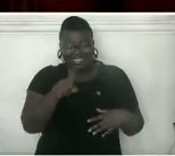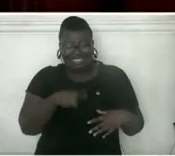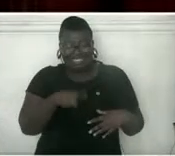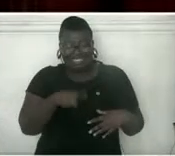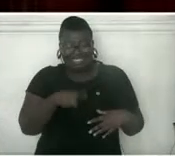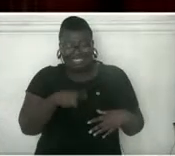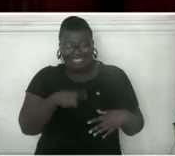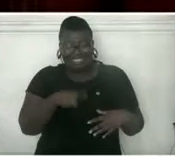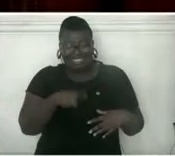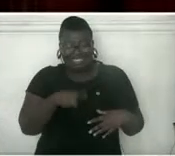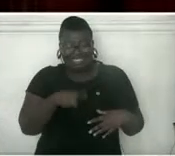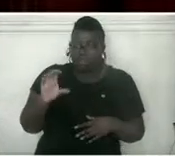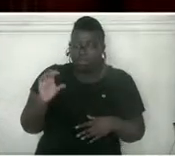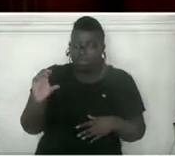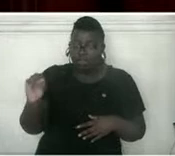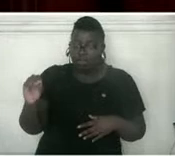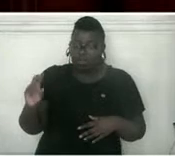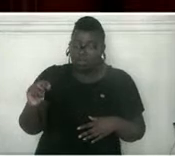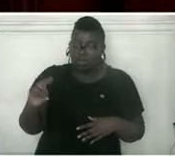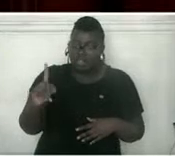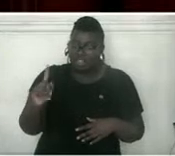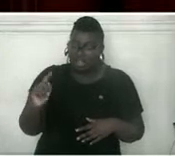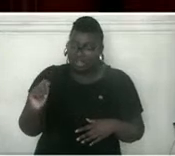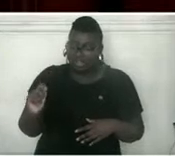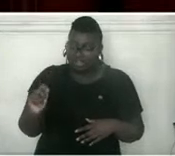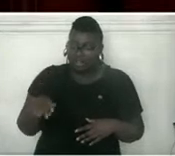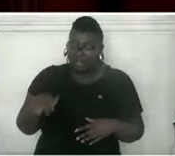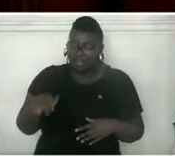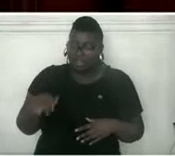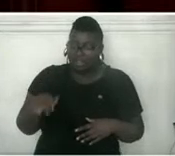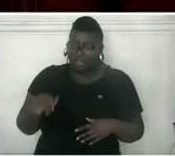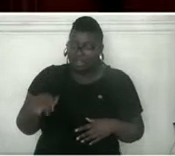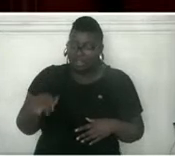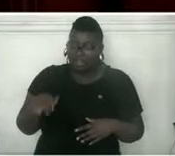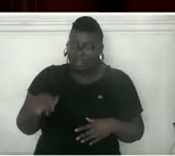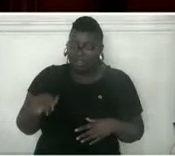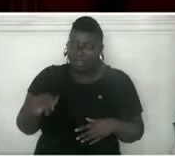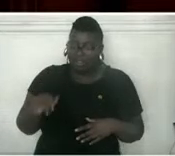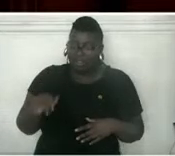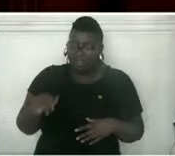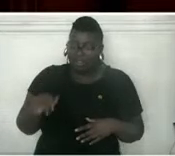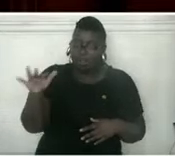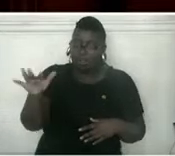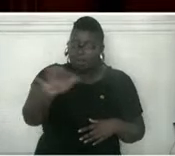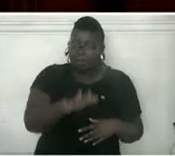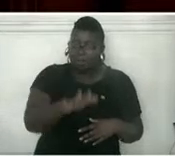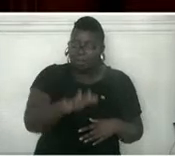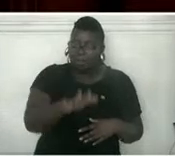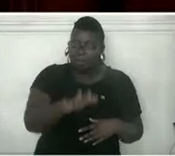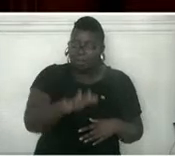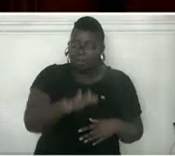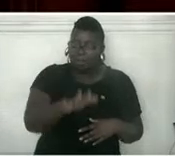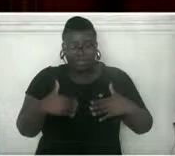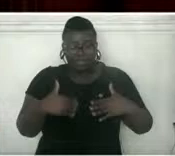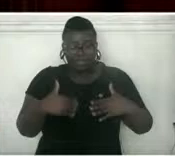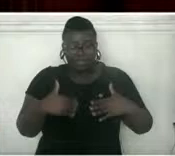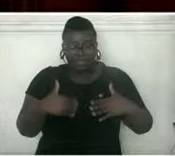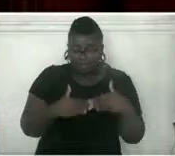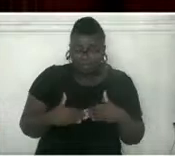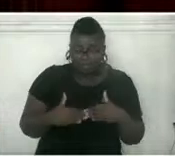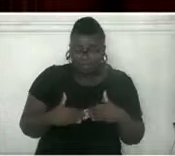Coconut is a 50 billion agro-processing facility specializing in